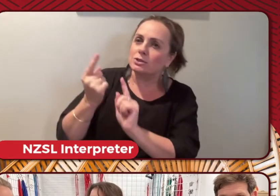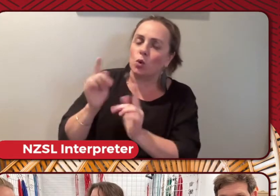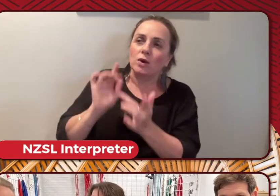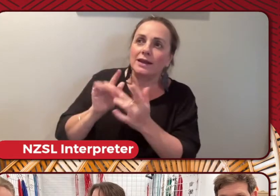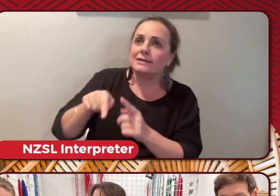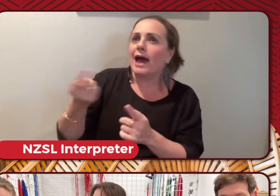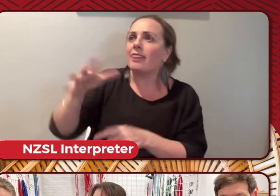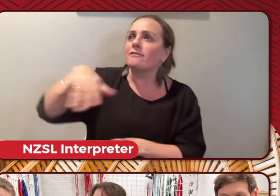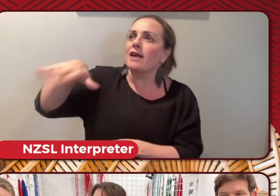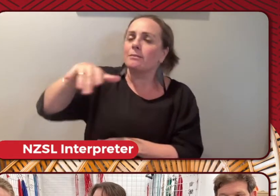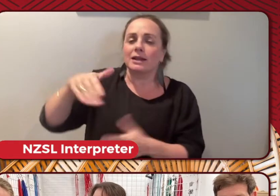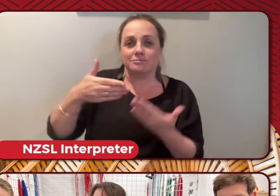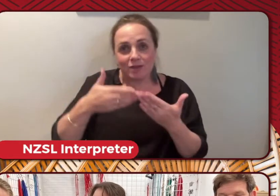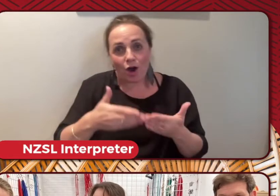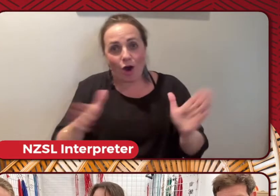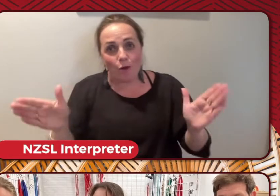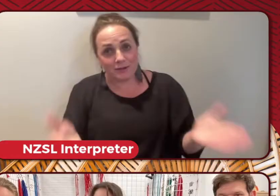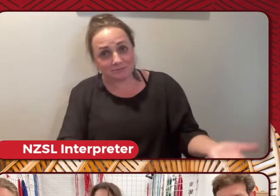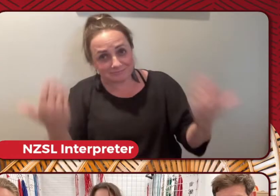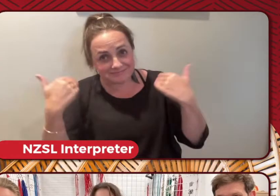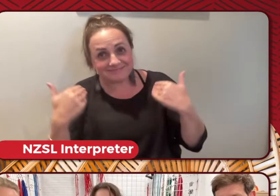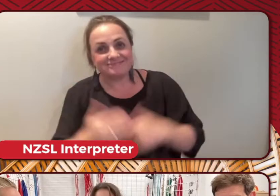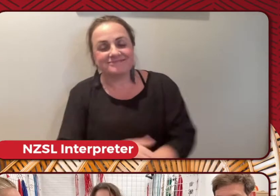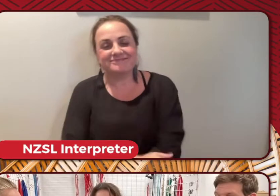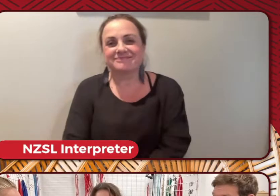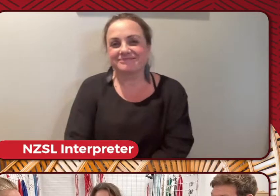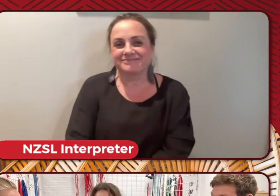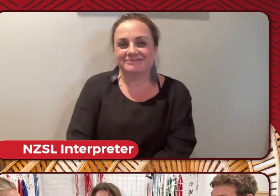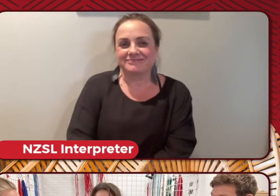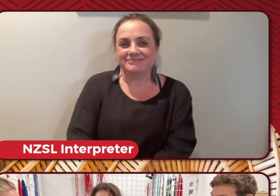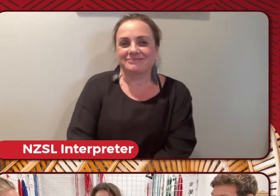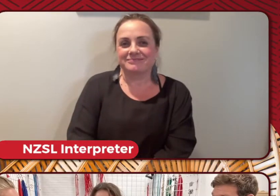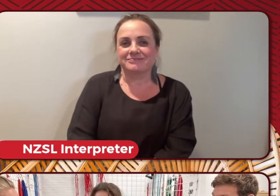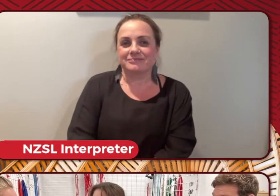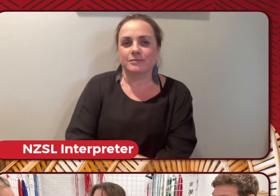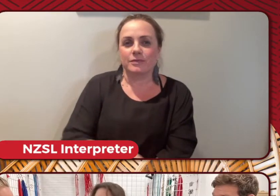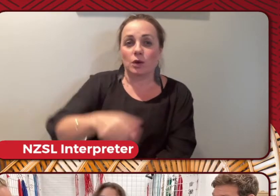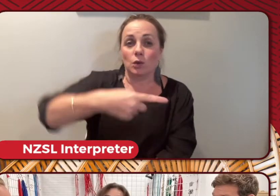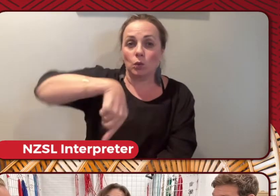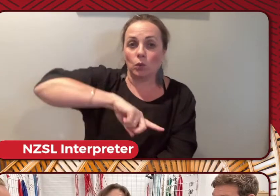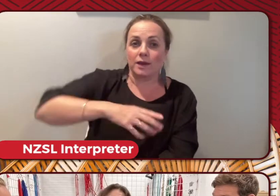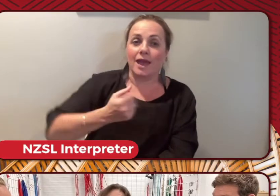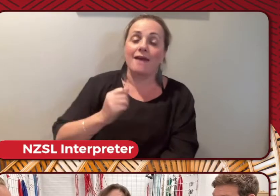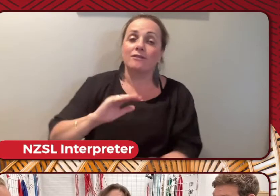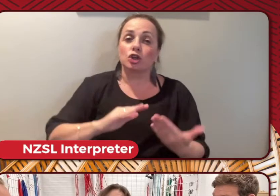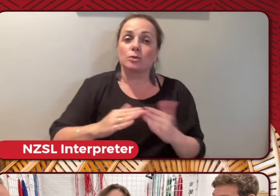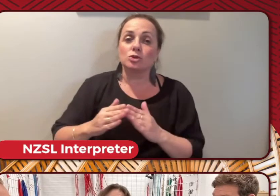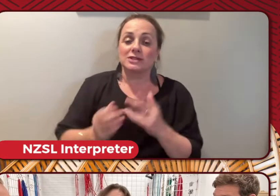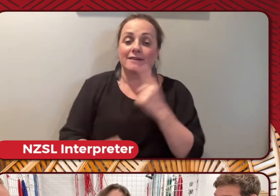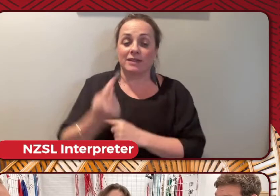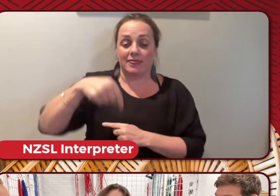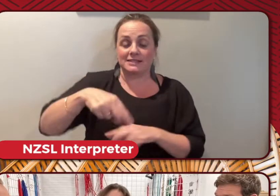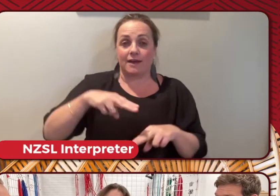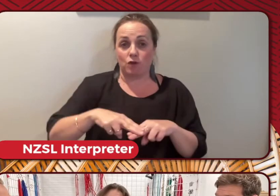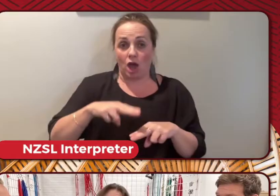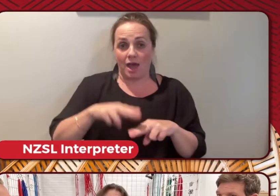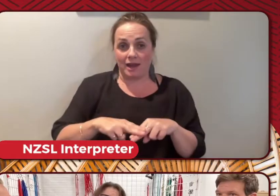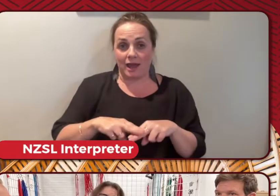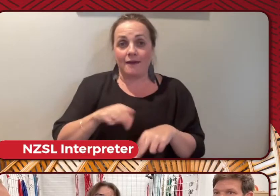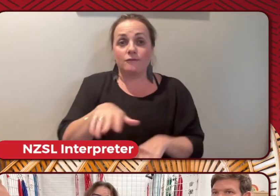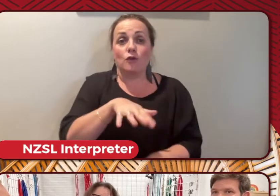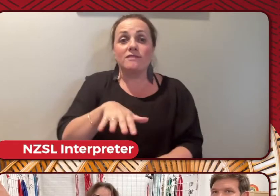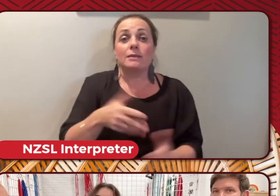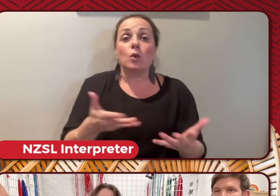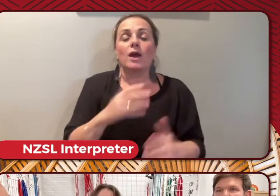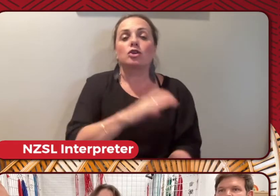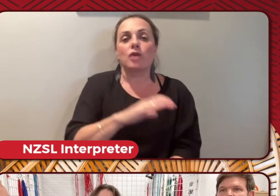The door's open for all of that. Yeah. We actually have a community event this Friday for families in